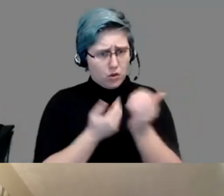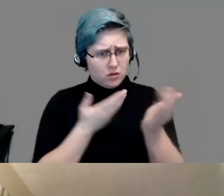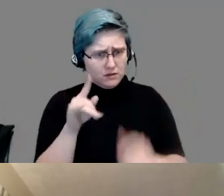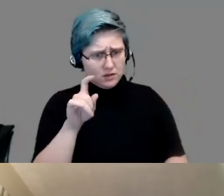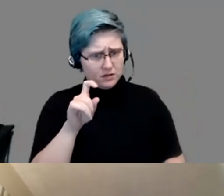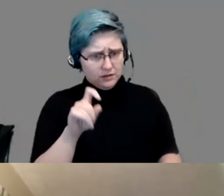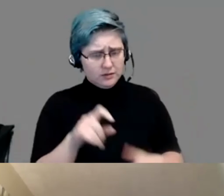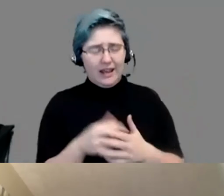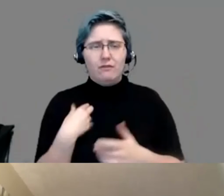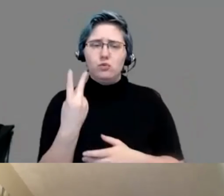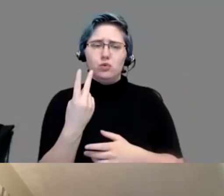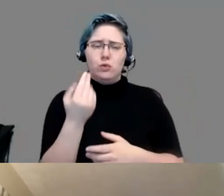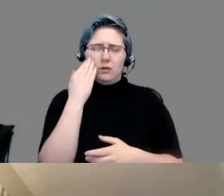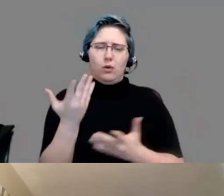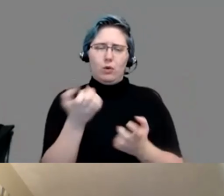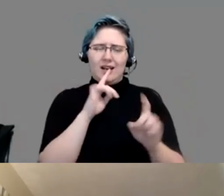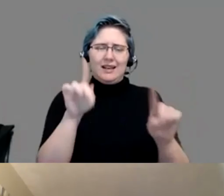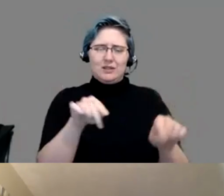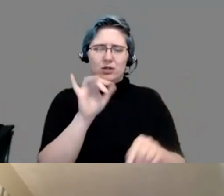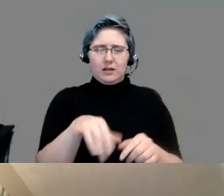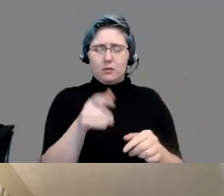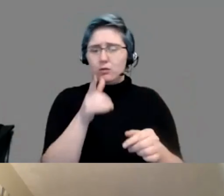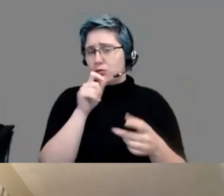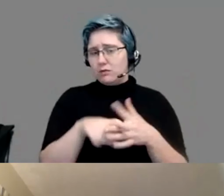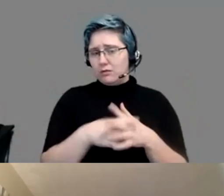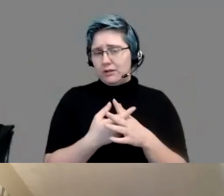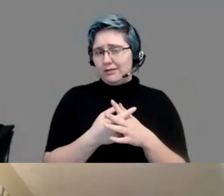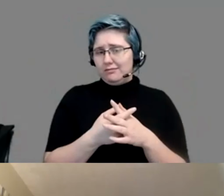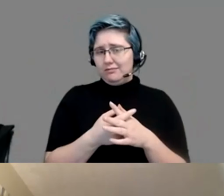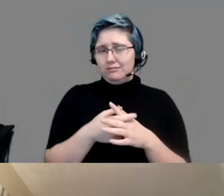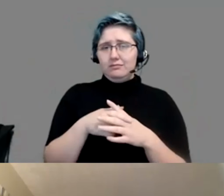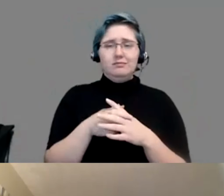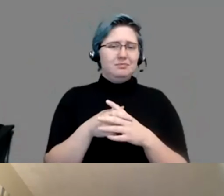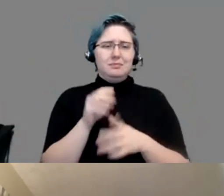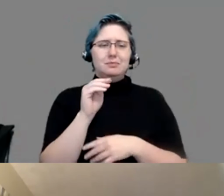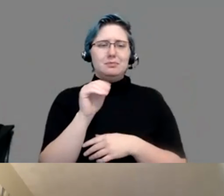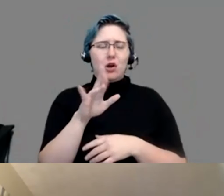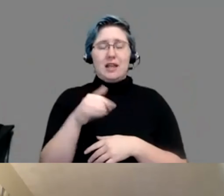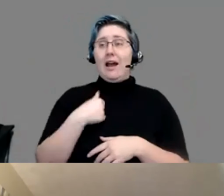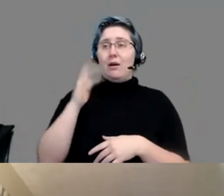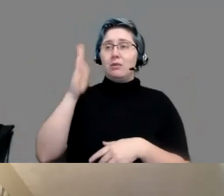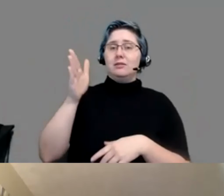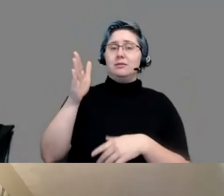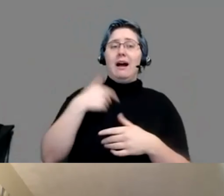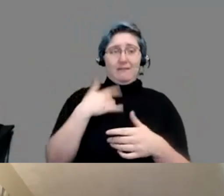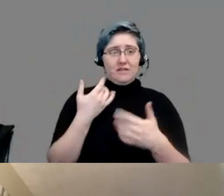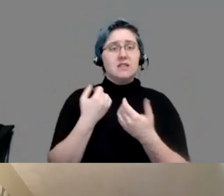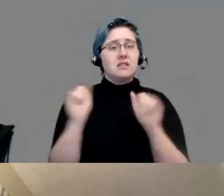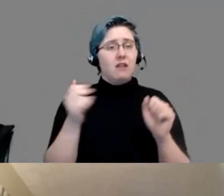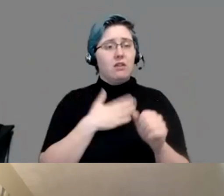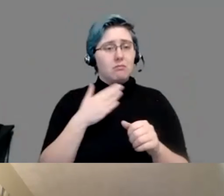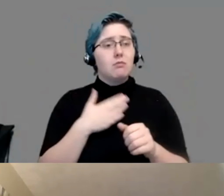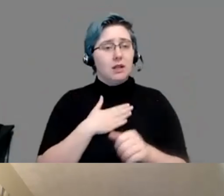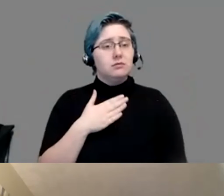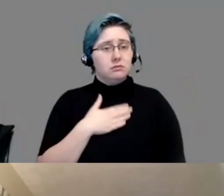question. Who wants to answer that? I do. I feel safe with my remote